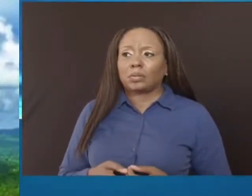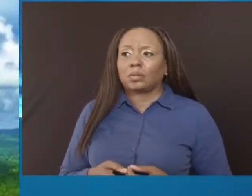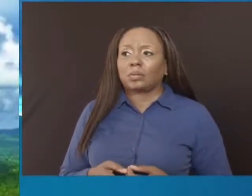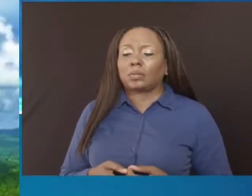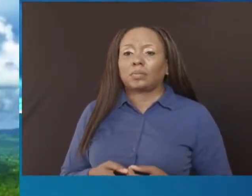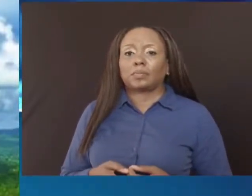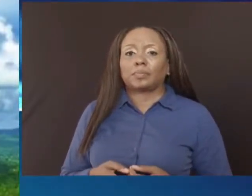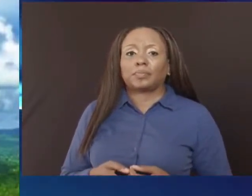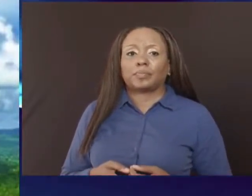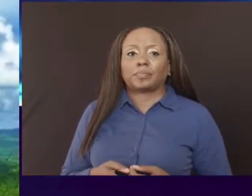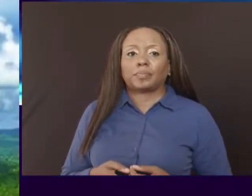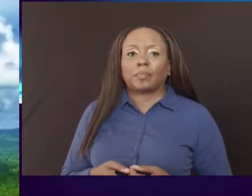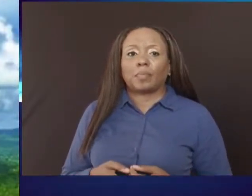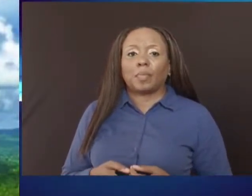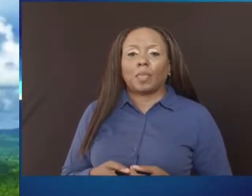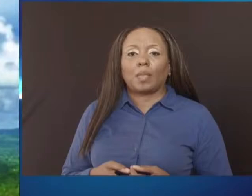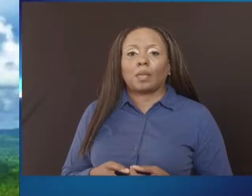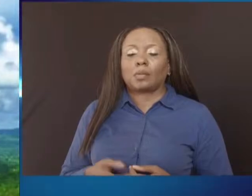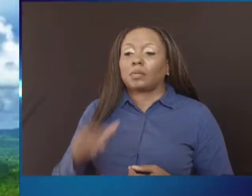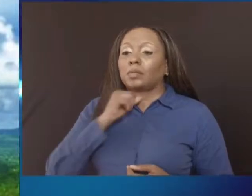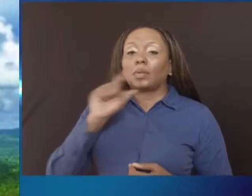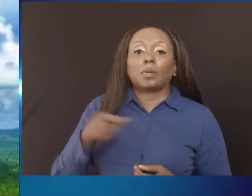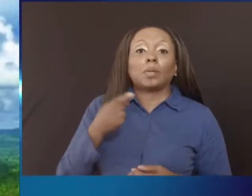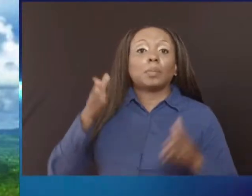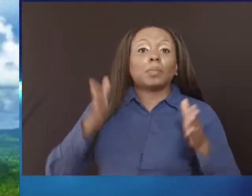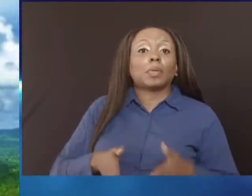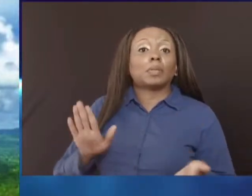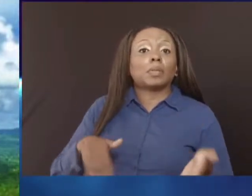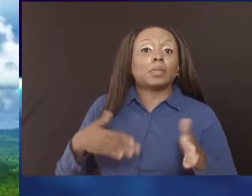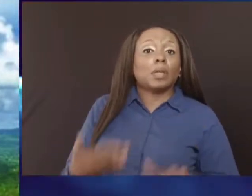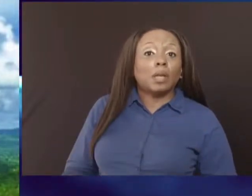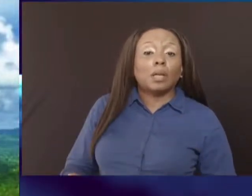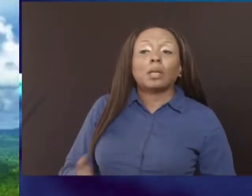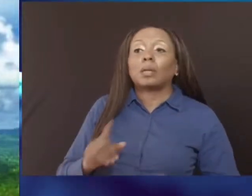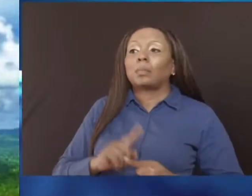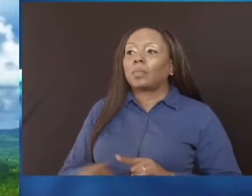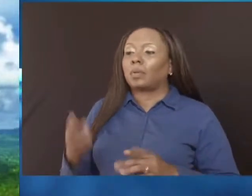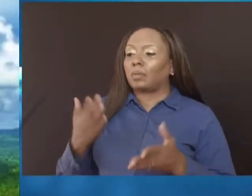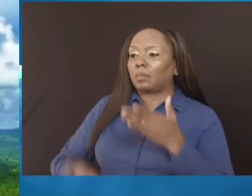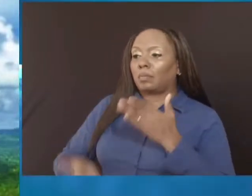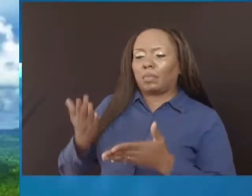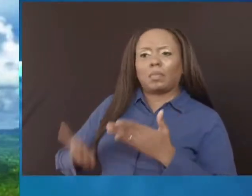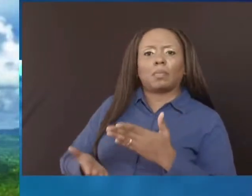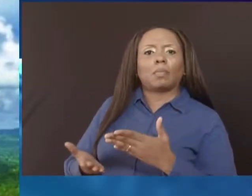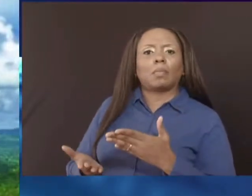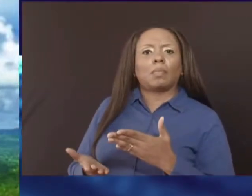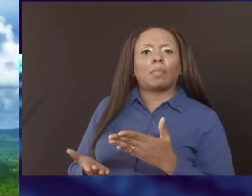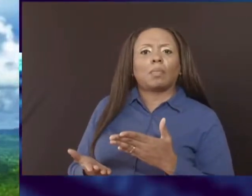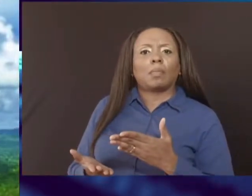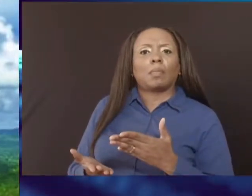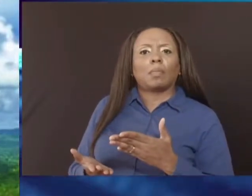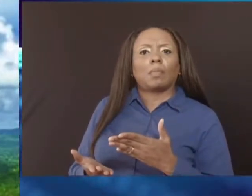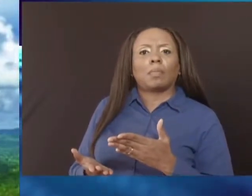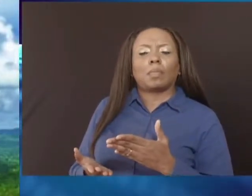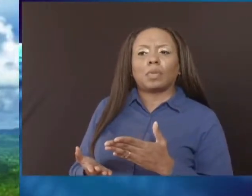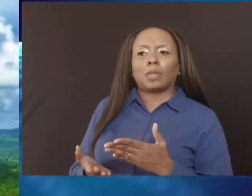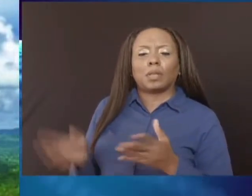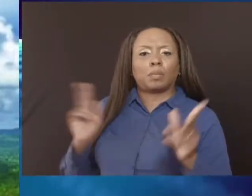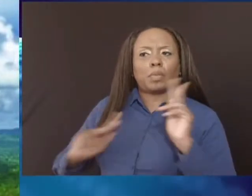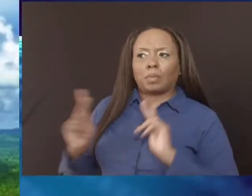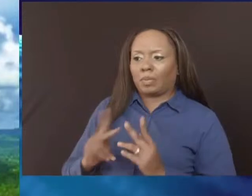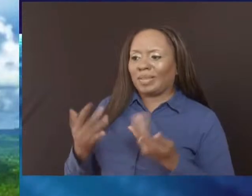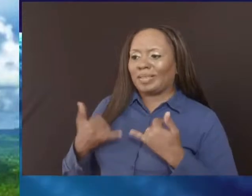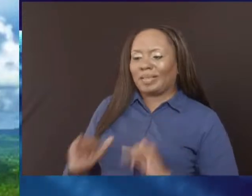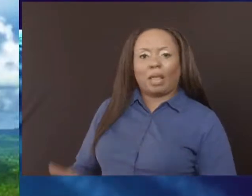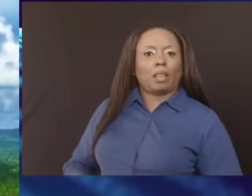not only the person that has died in terms of knowing the public health information, but certainly it has an implication for the persons who are living